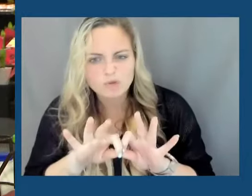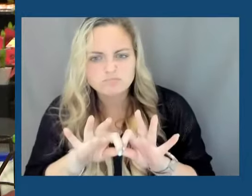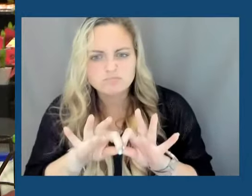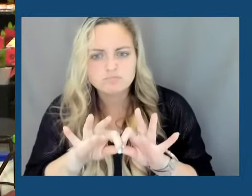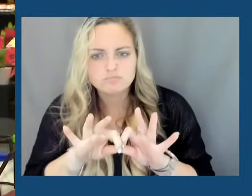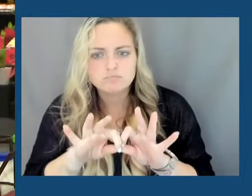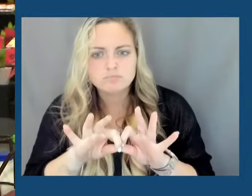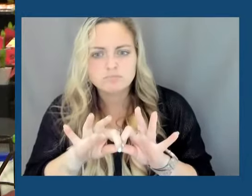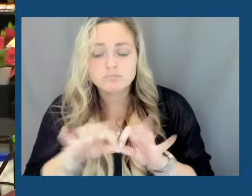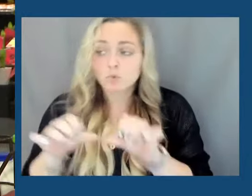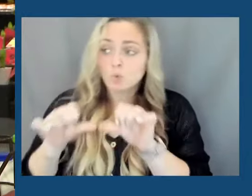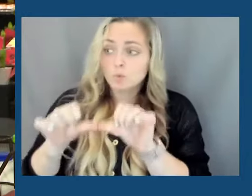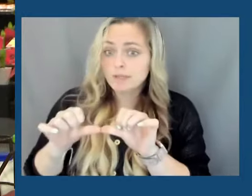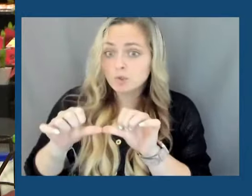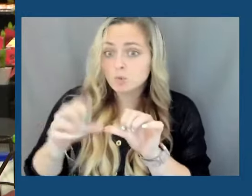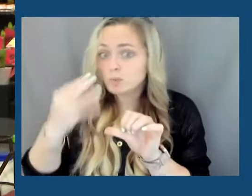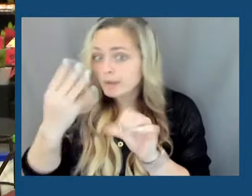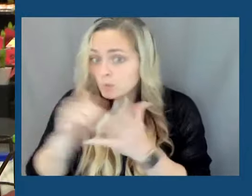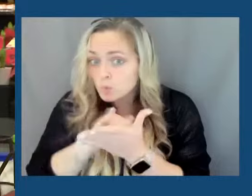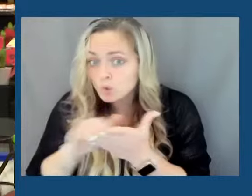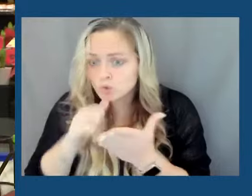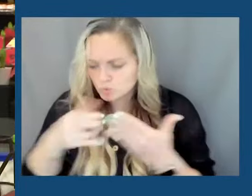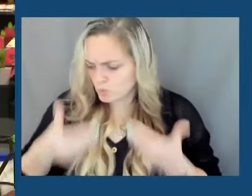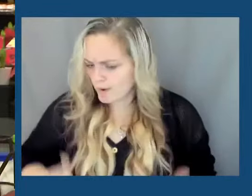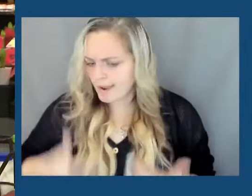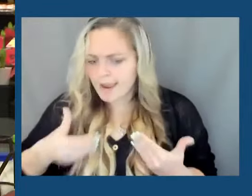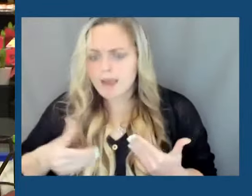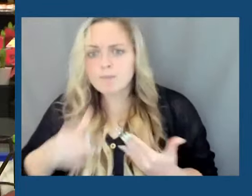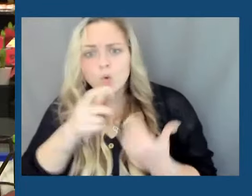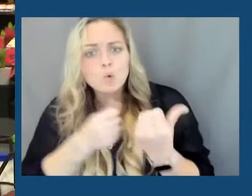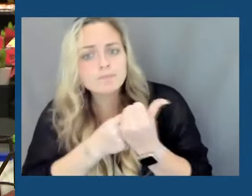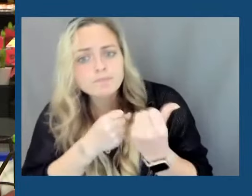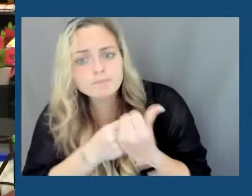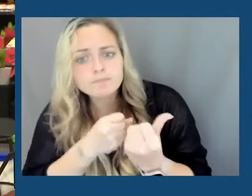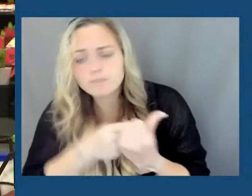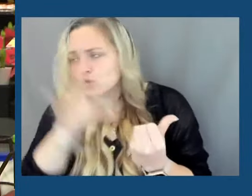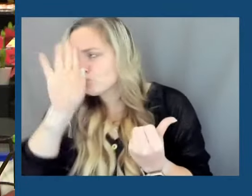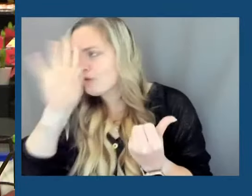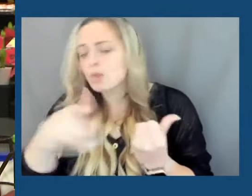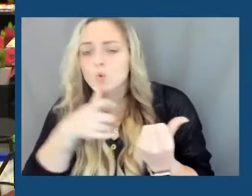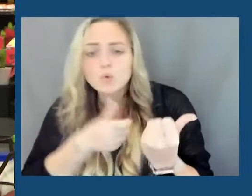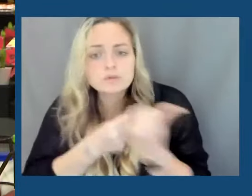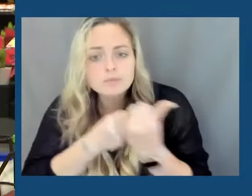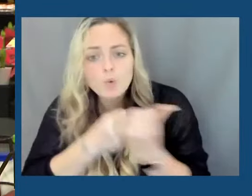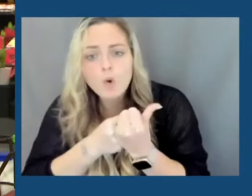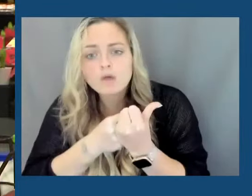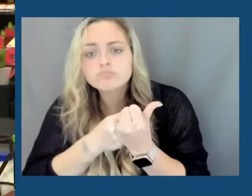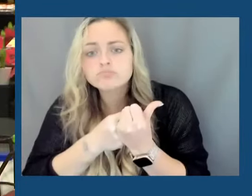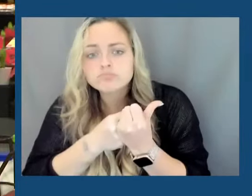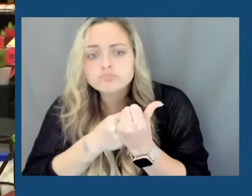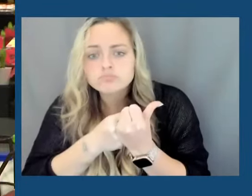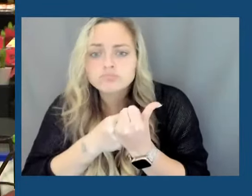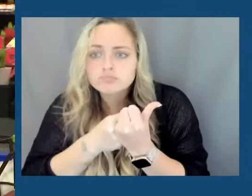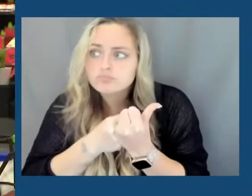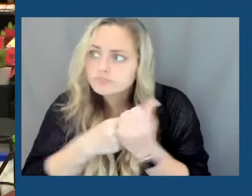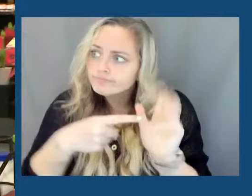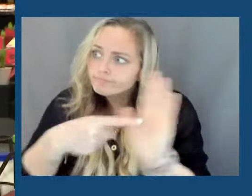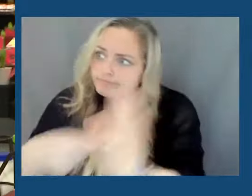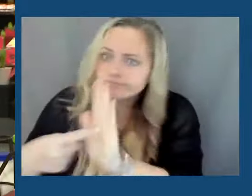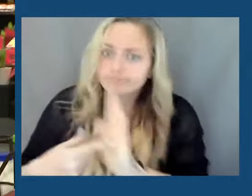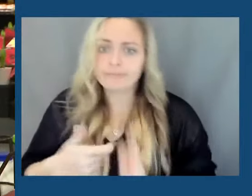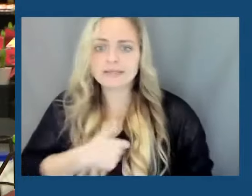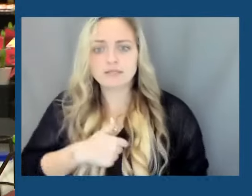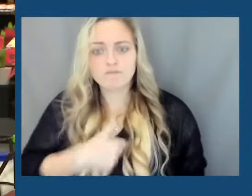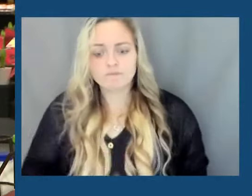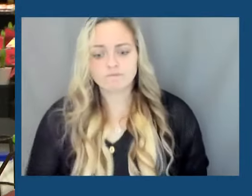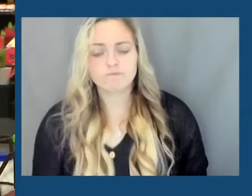New Yorkers know who I am, who I'm fighting for very directly, and I'm going to get out there more and let them see me. I realize